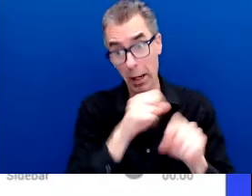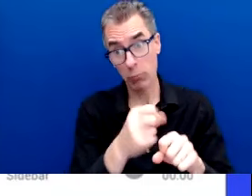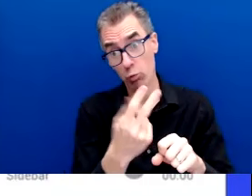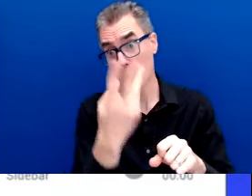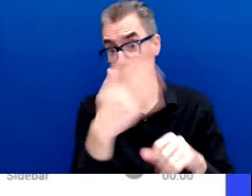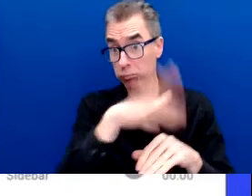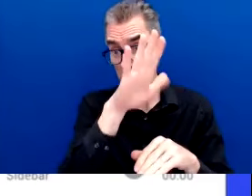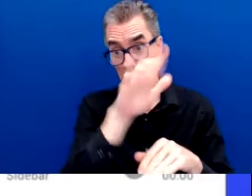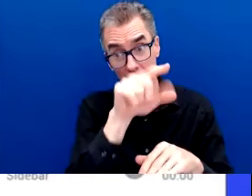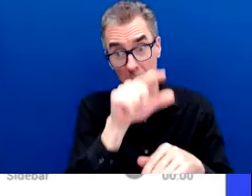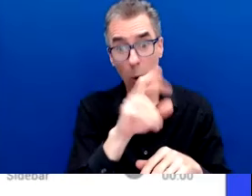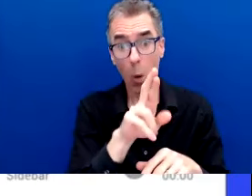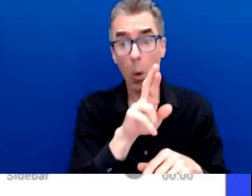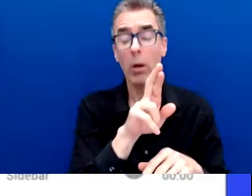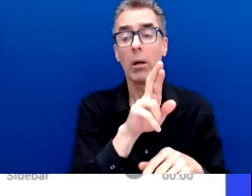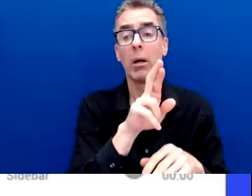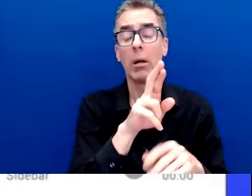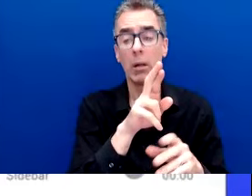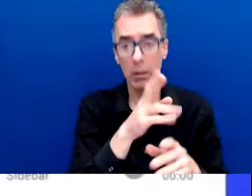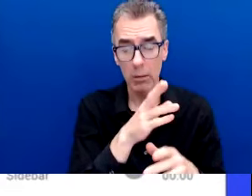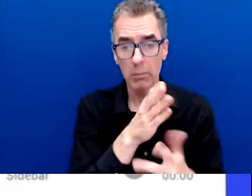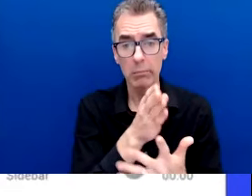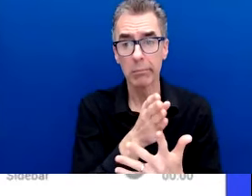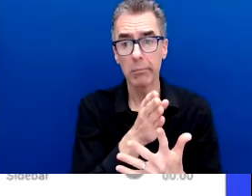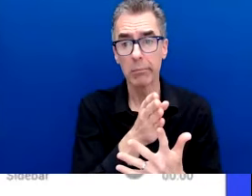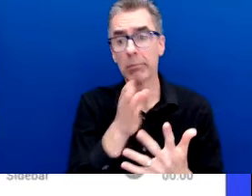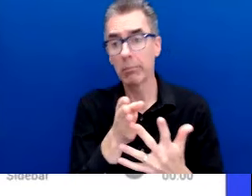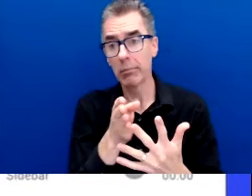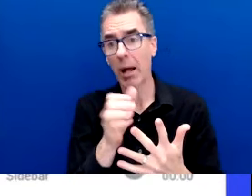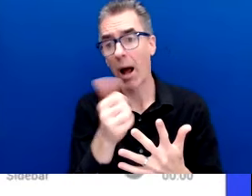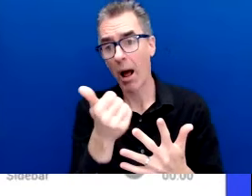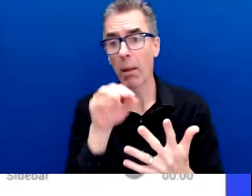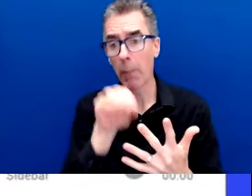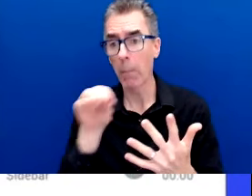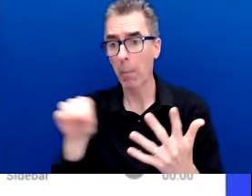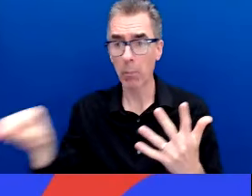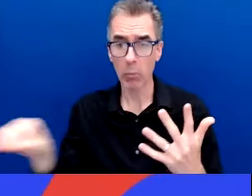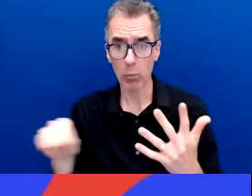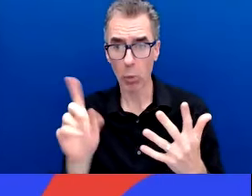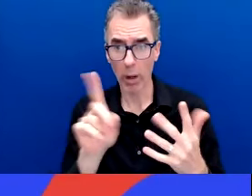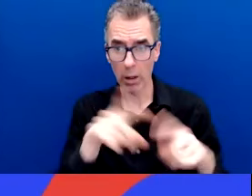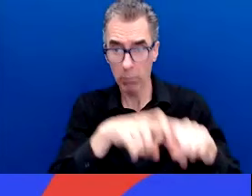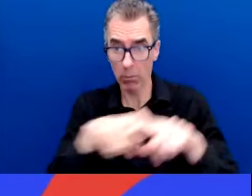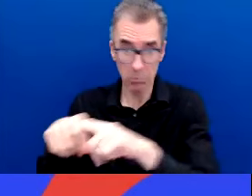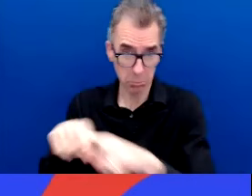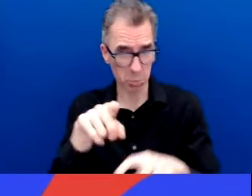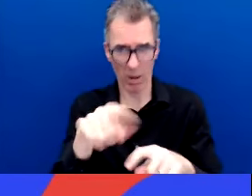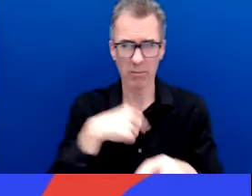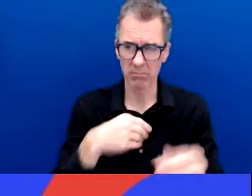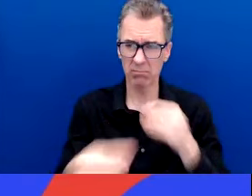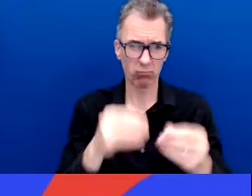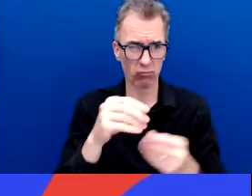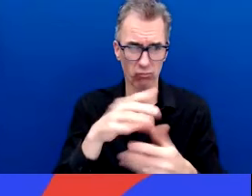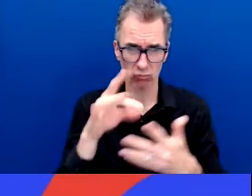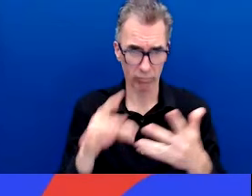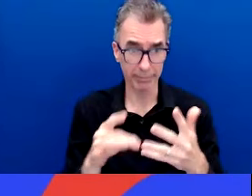add another interaction group. So those are some things, that are available as well. So here